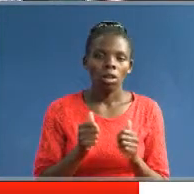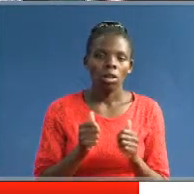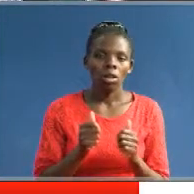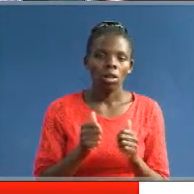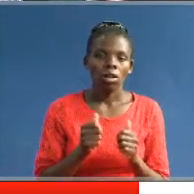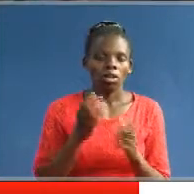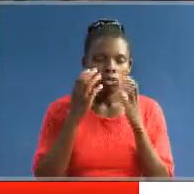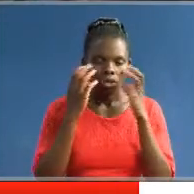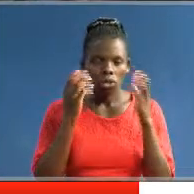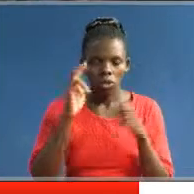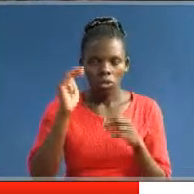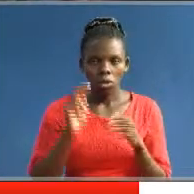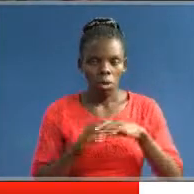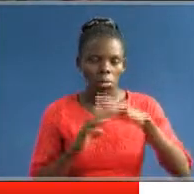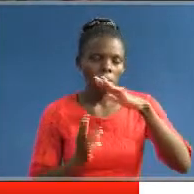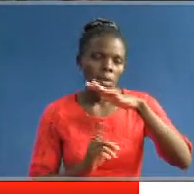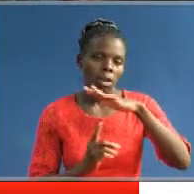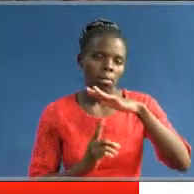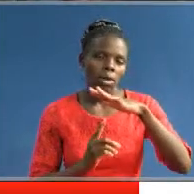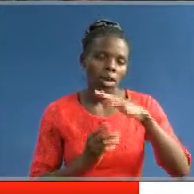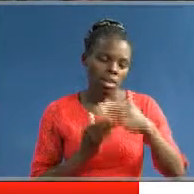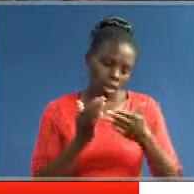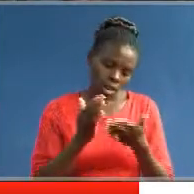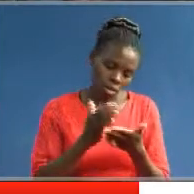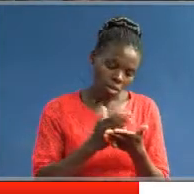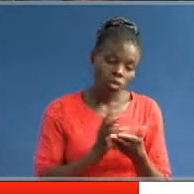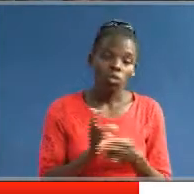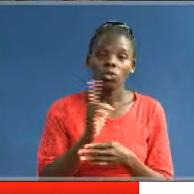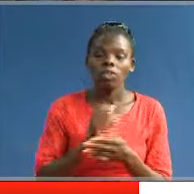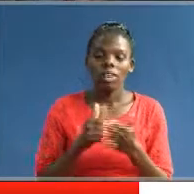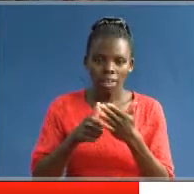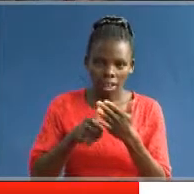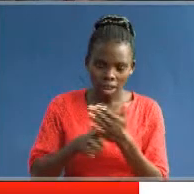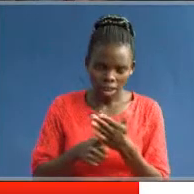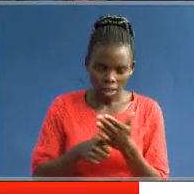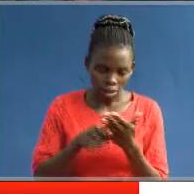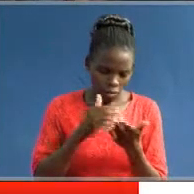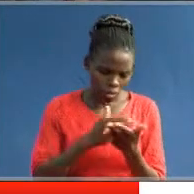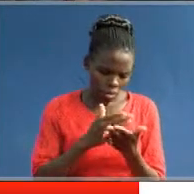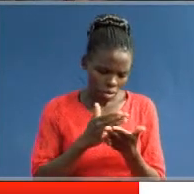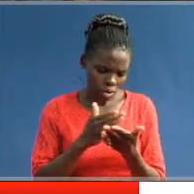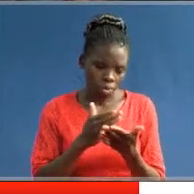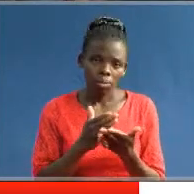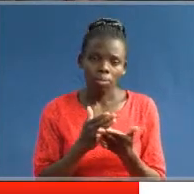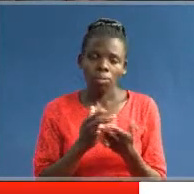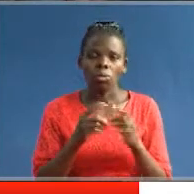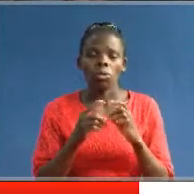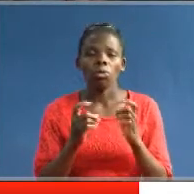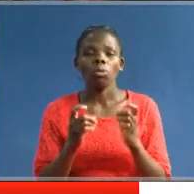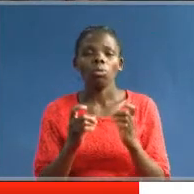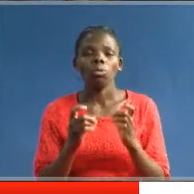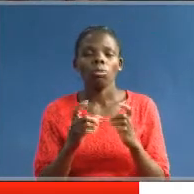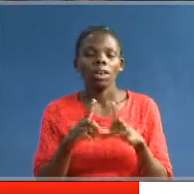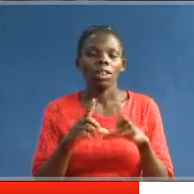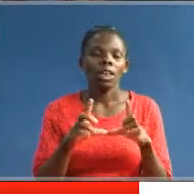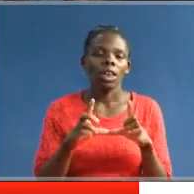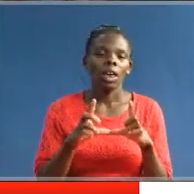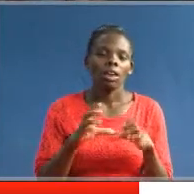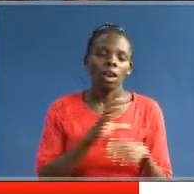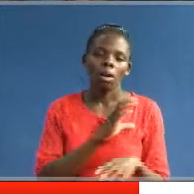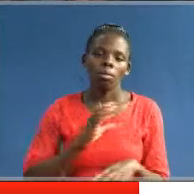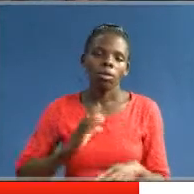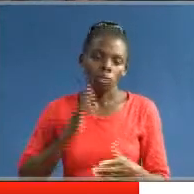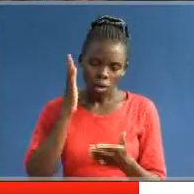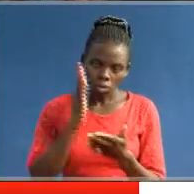Isiolo North Member of Parliament has an order using the letter as a footstool to propose an amendment to the motion by the Lands Committee